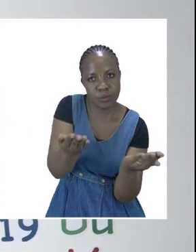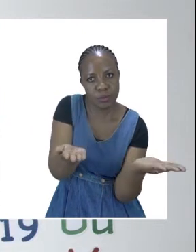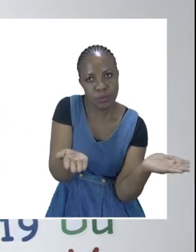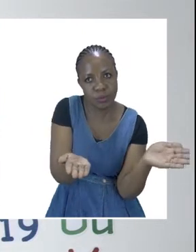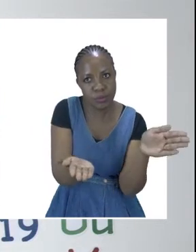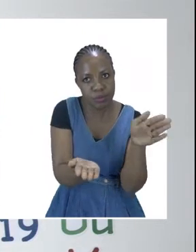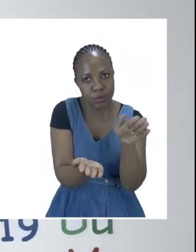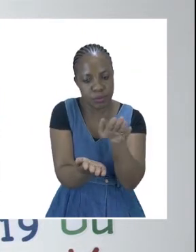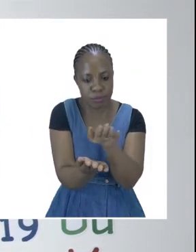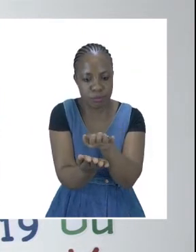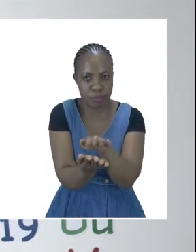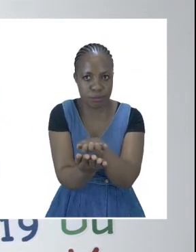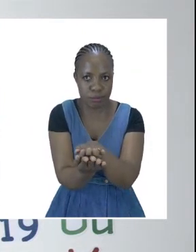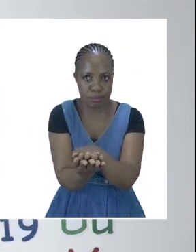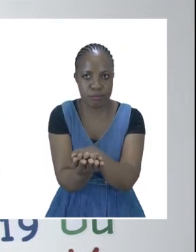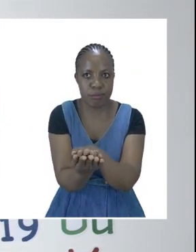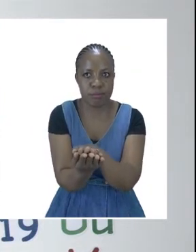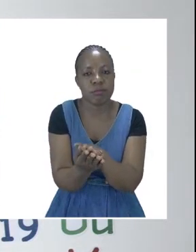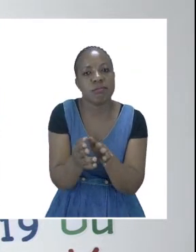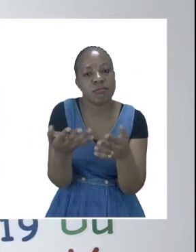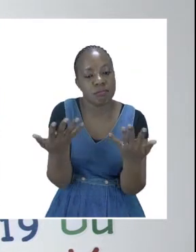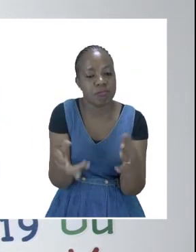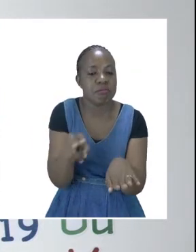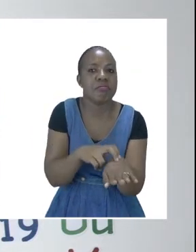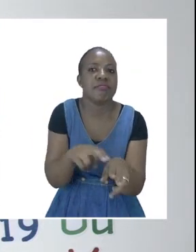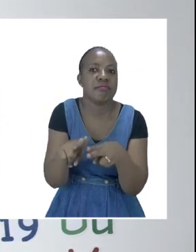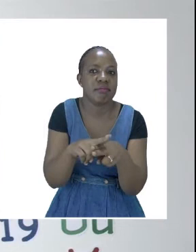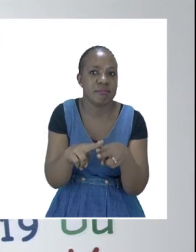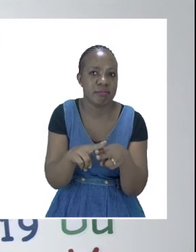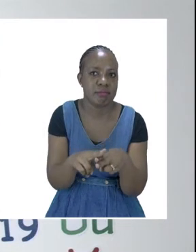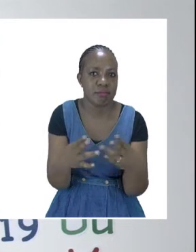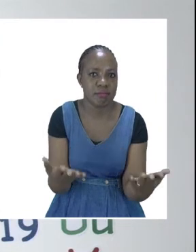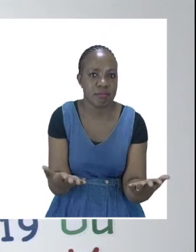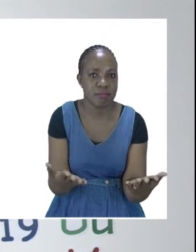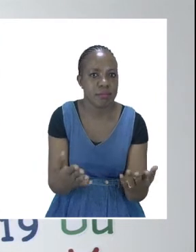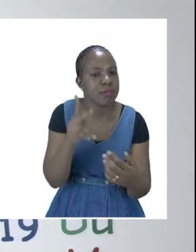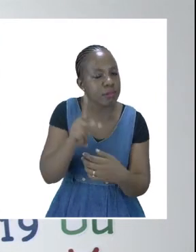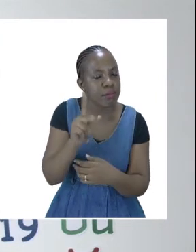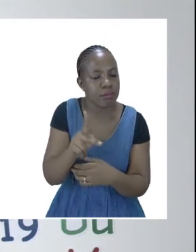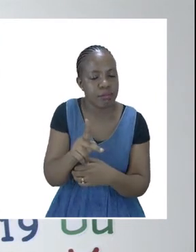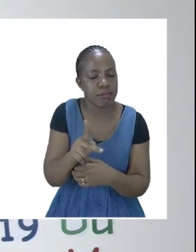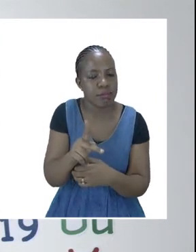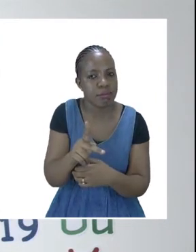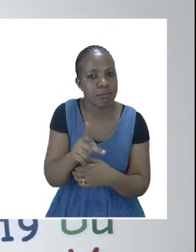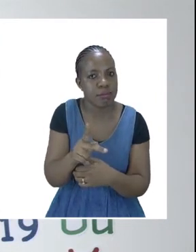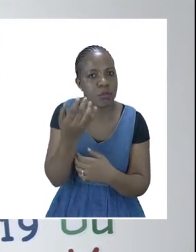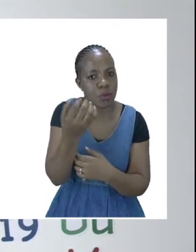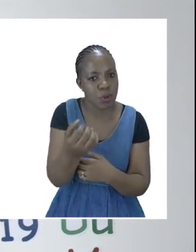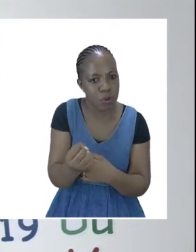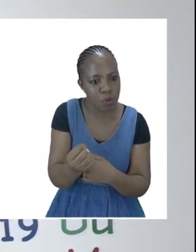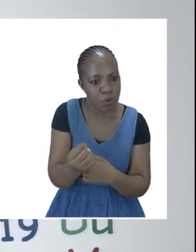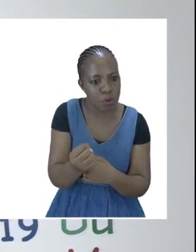it for ready to use. But there is more. We are also available on